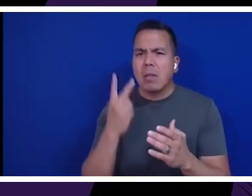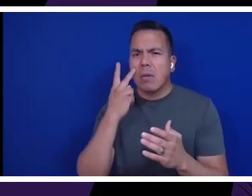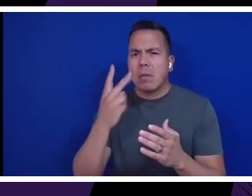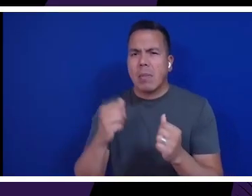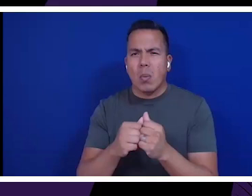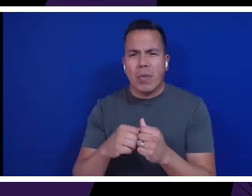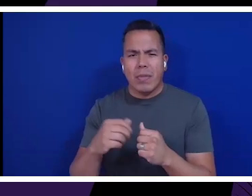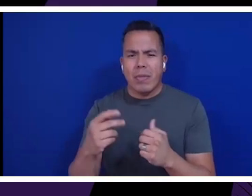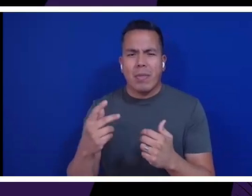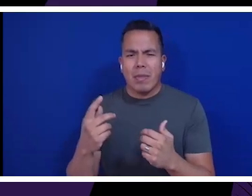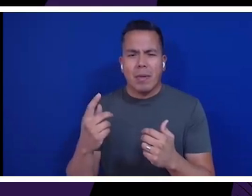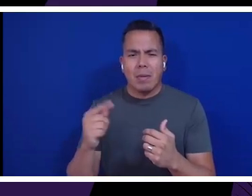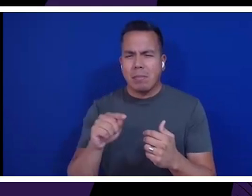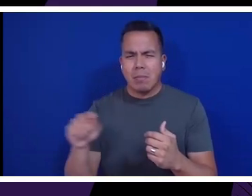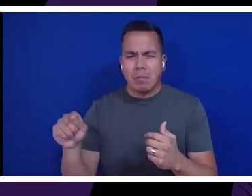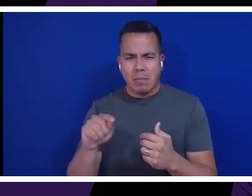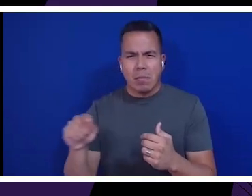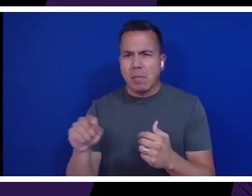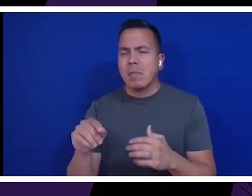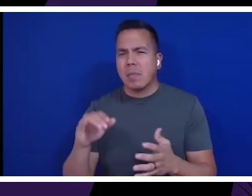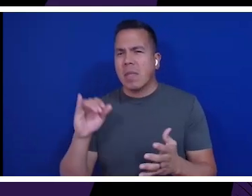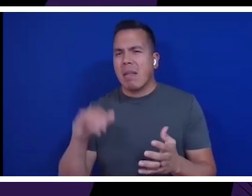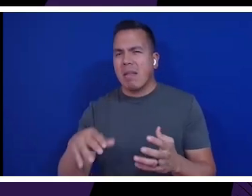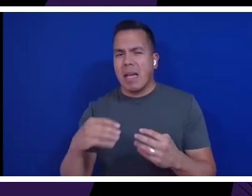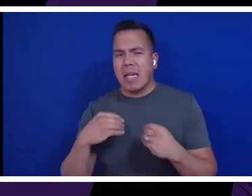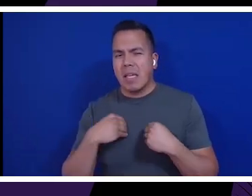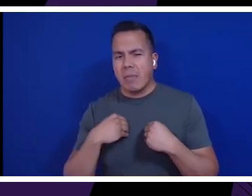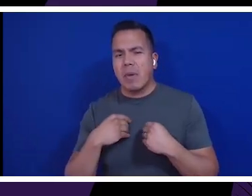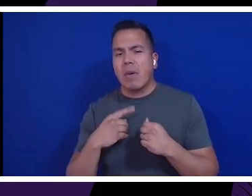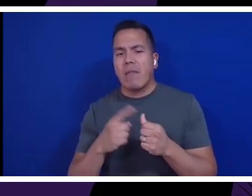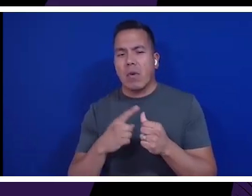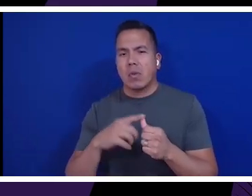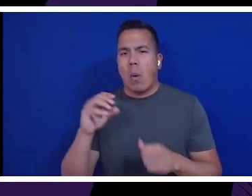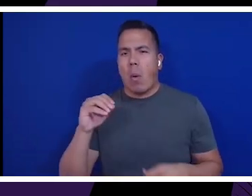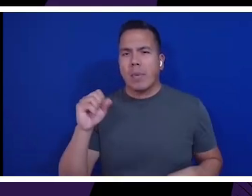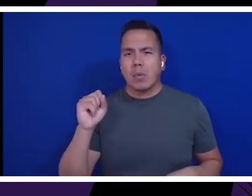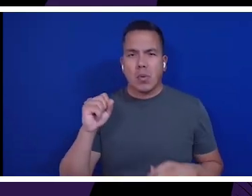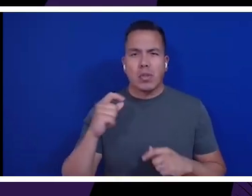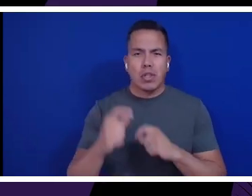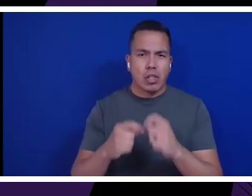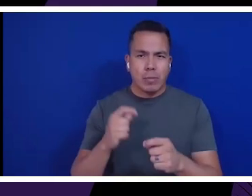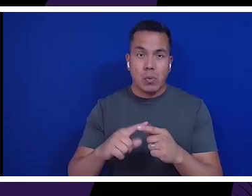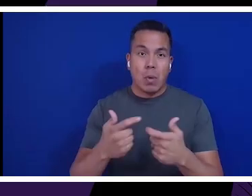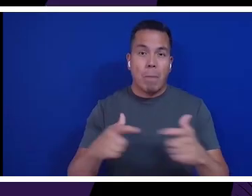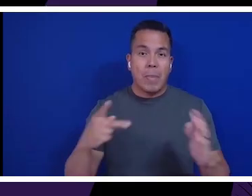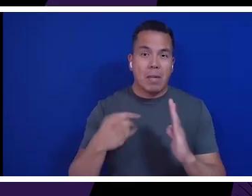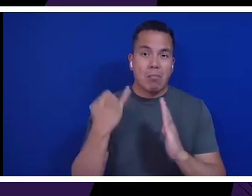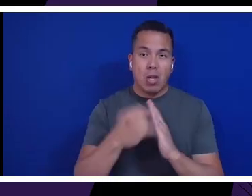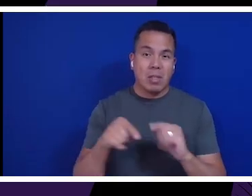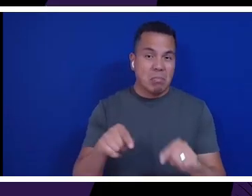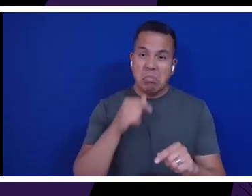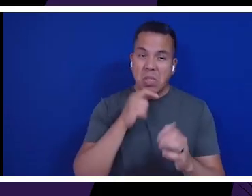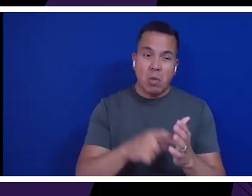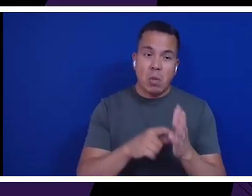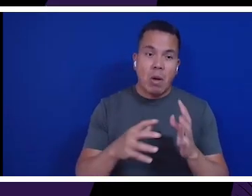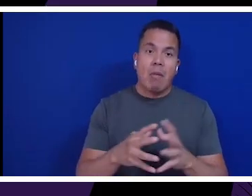just want to finish. That can be a very good your first open source contribution to a really big project which doesn't even require that